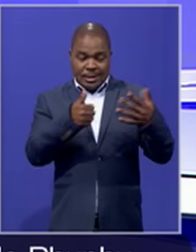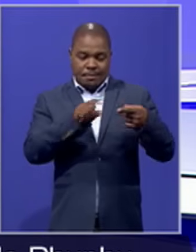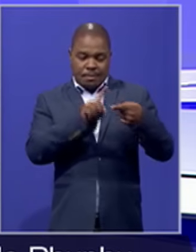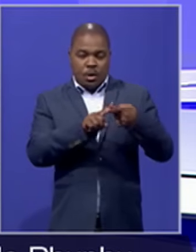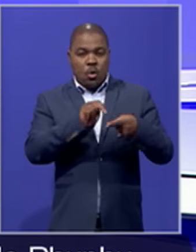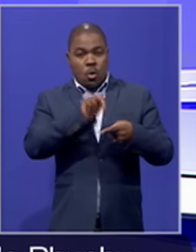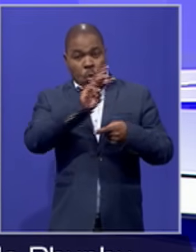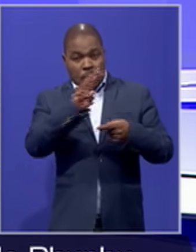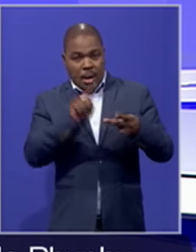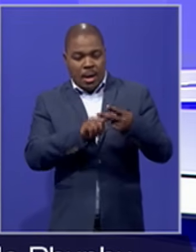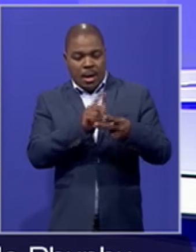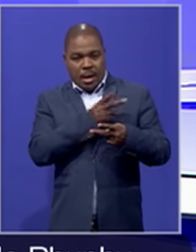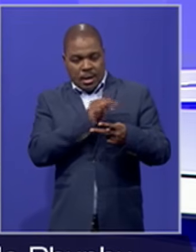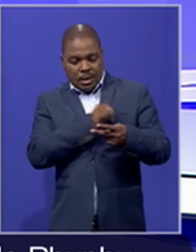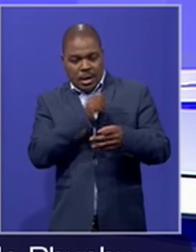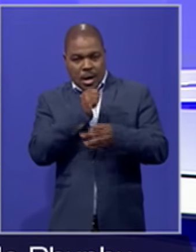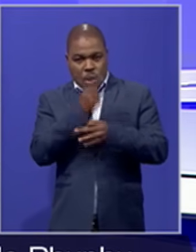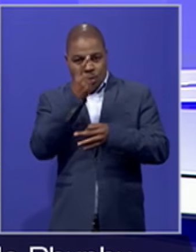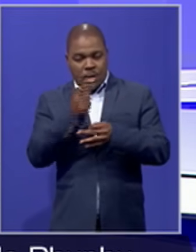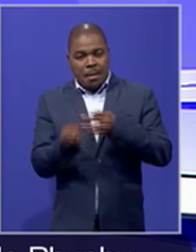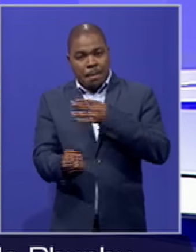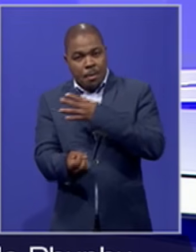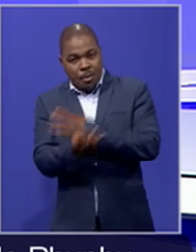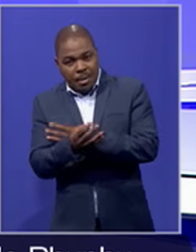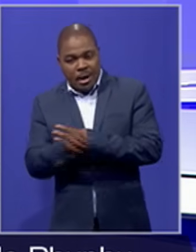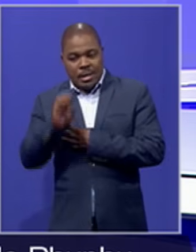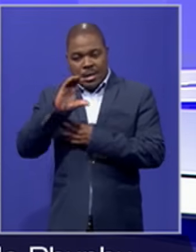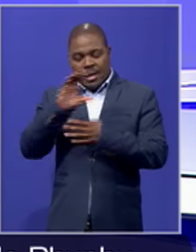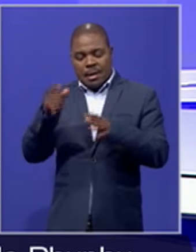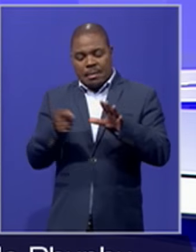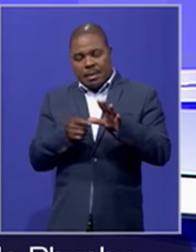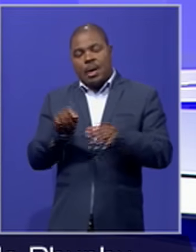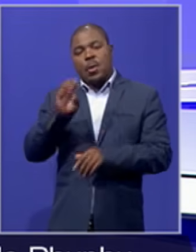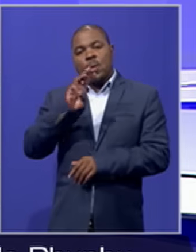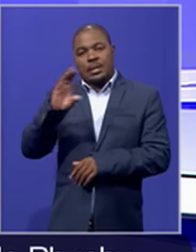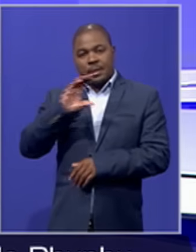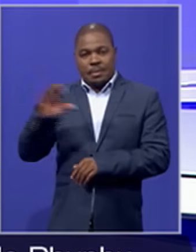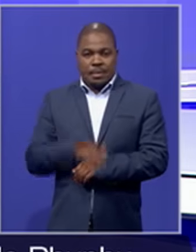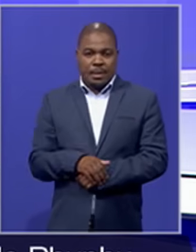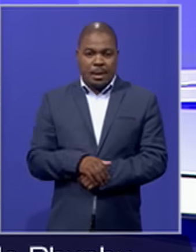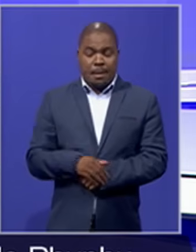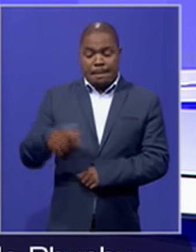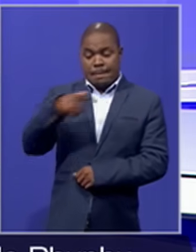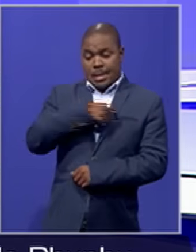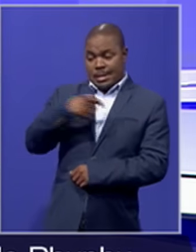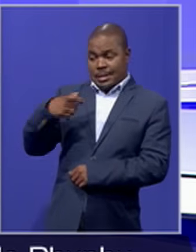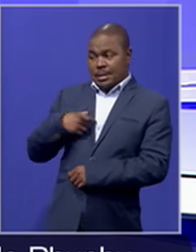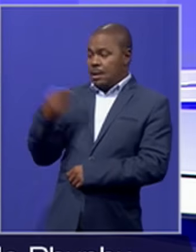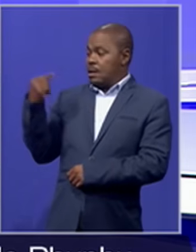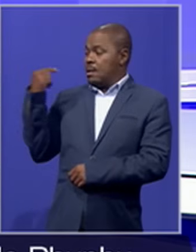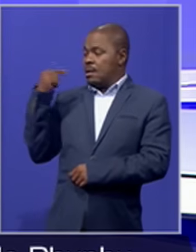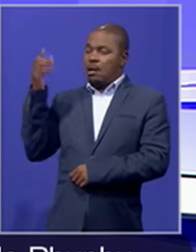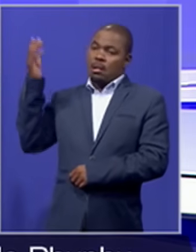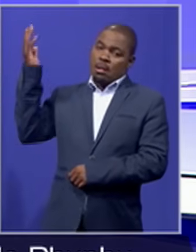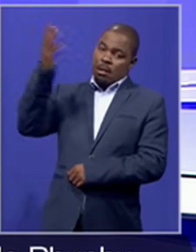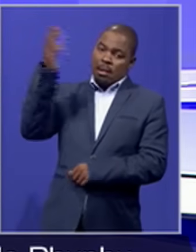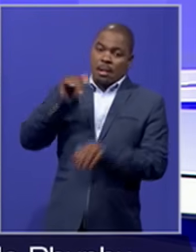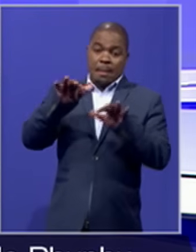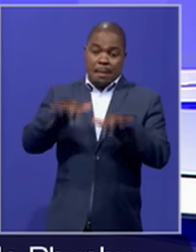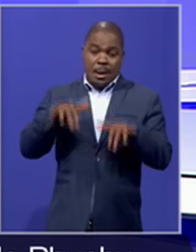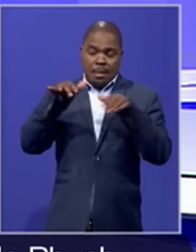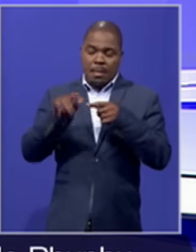West, KwaZulu-Natal, Gauteng, Mpumalanga, Eastern Cape le Western Cape. Polelong ya gagwe ya bosetšhaba, mopresidente Cyril